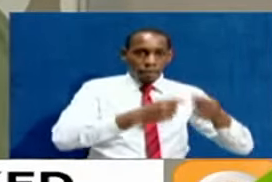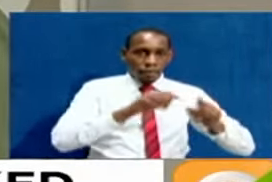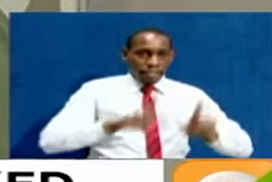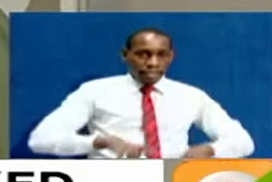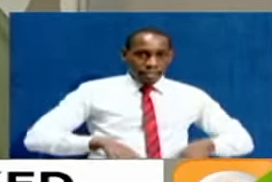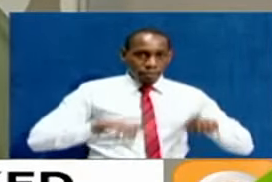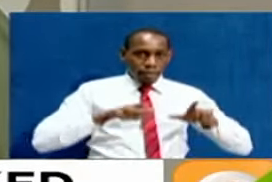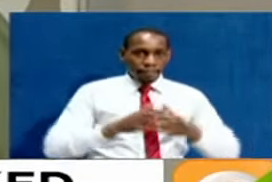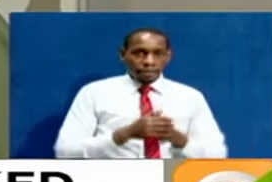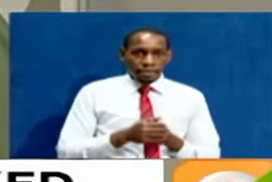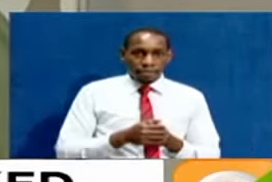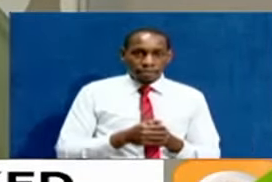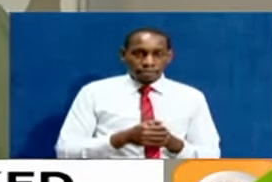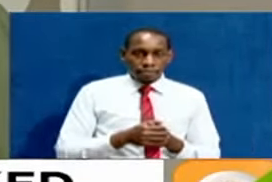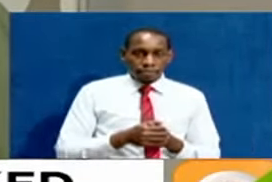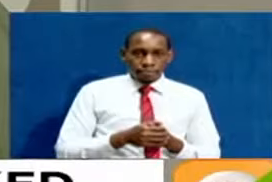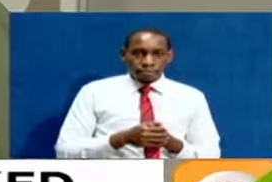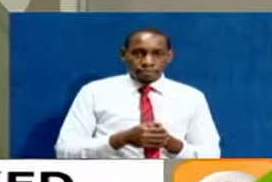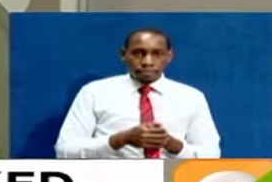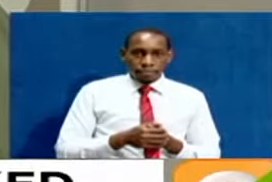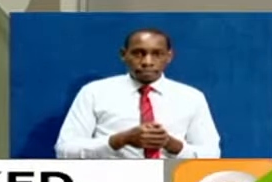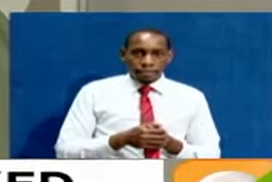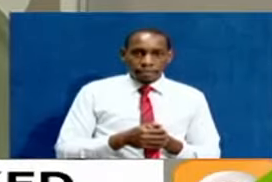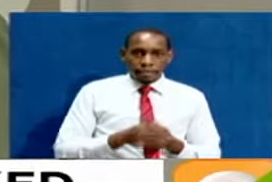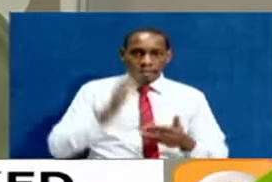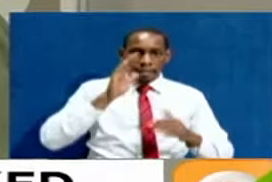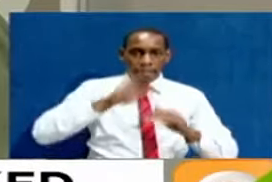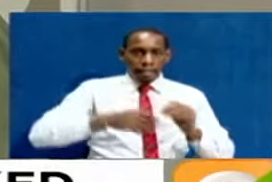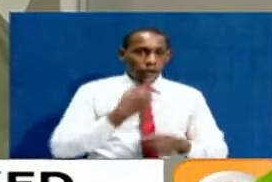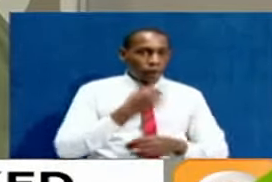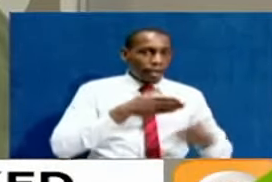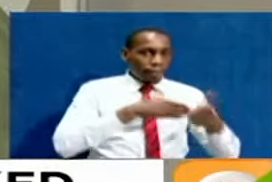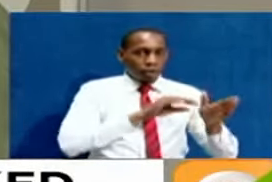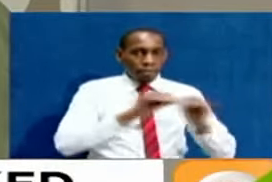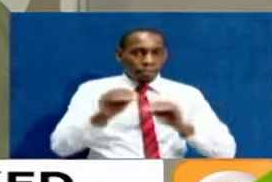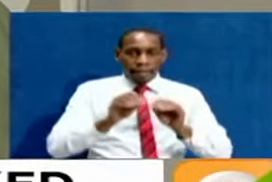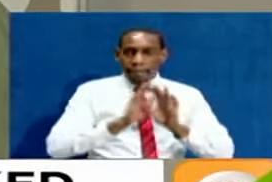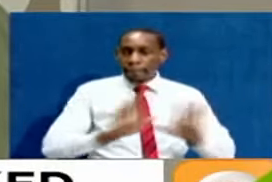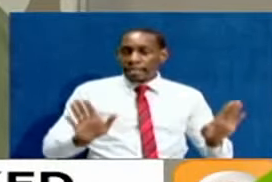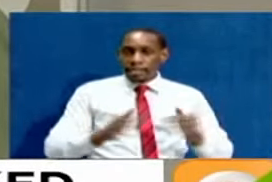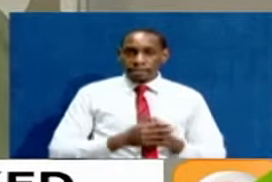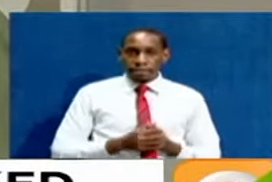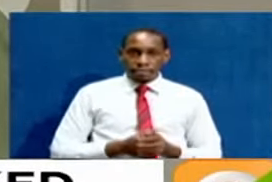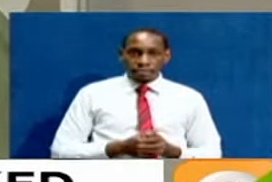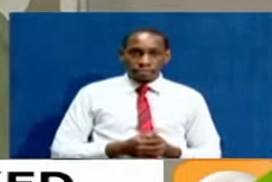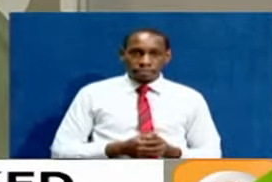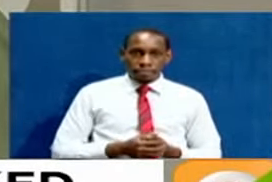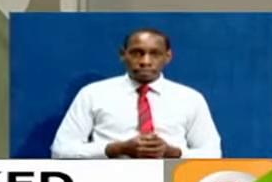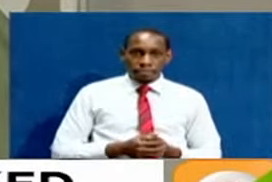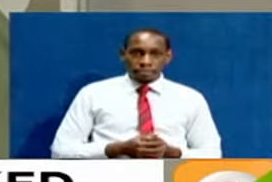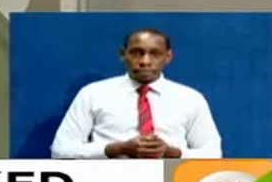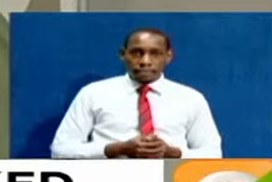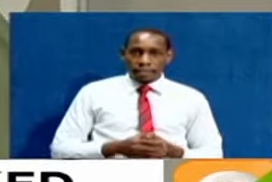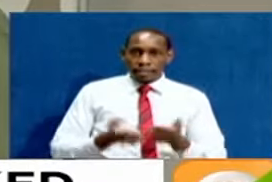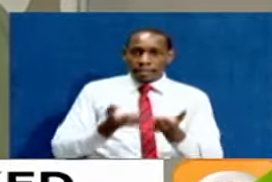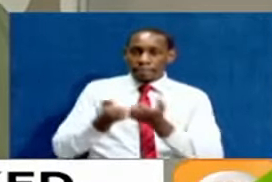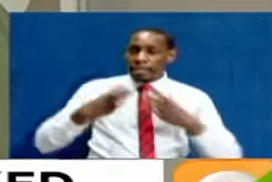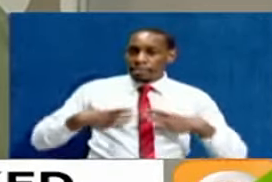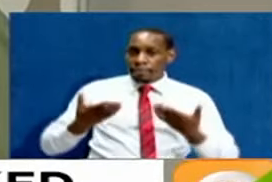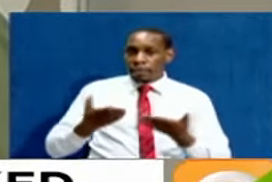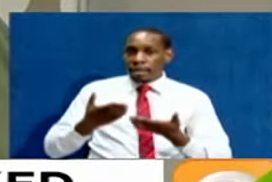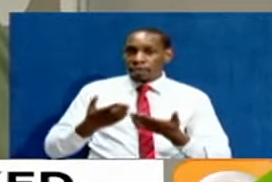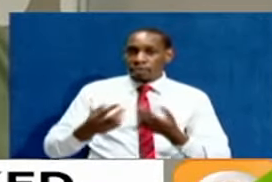lives in some small way, instead of just saying lockdown and that's it. We've had mandamanos from business people about, what do?